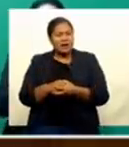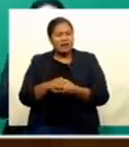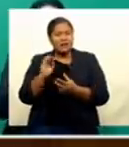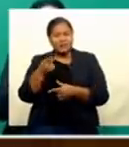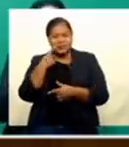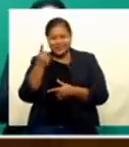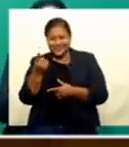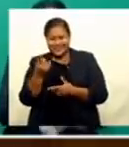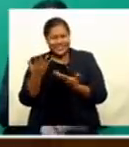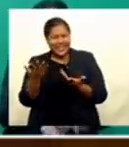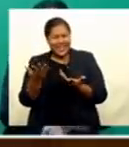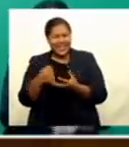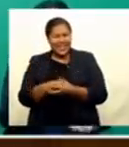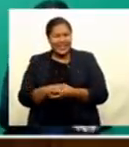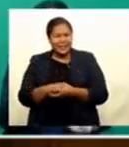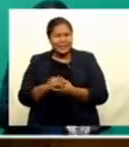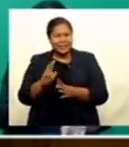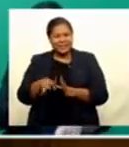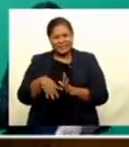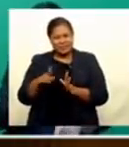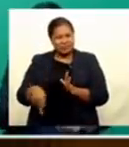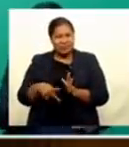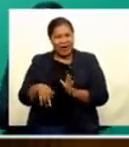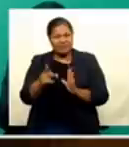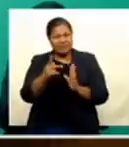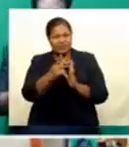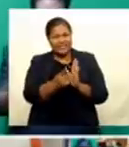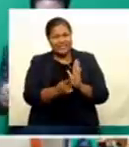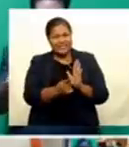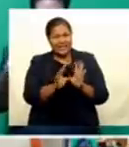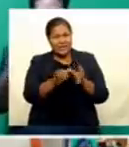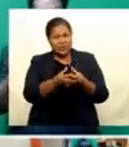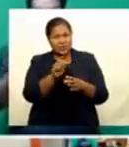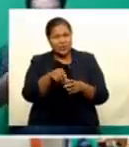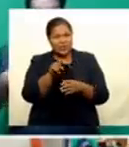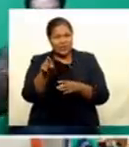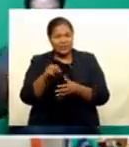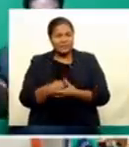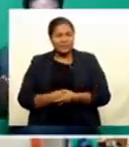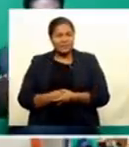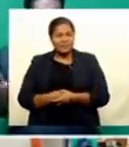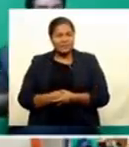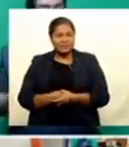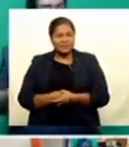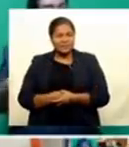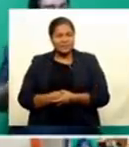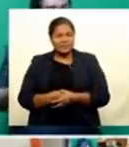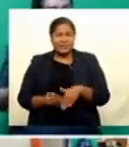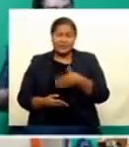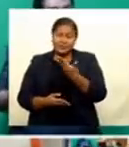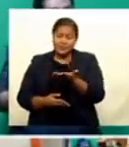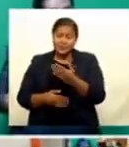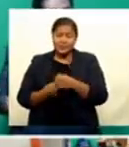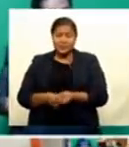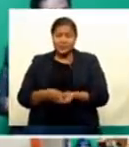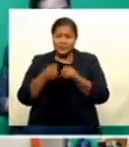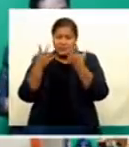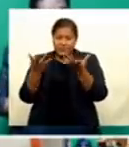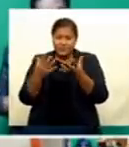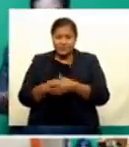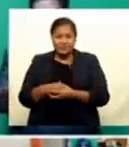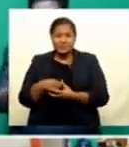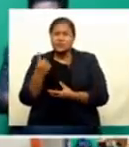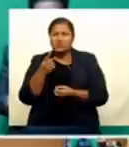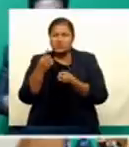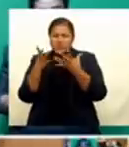poor political parties out there. So the so-called disclosure rules are to